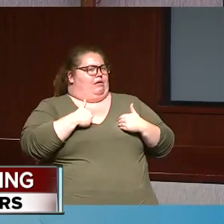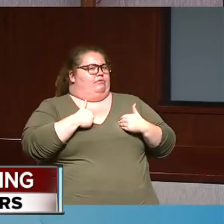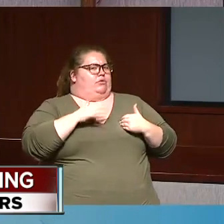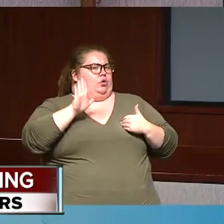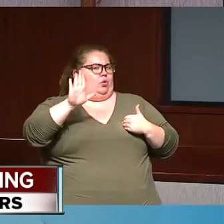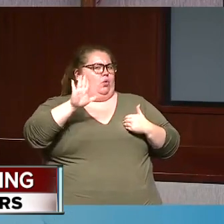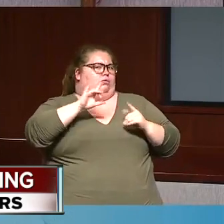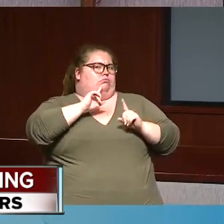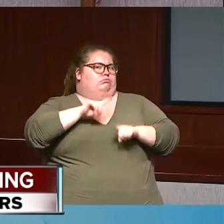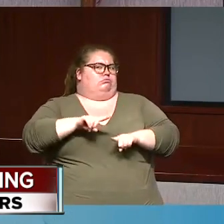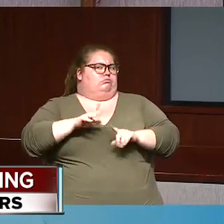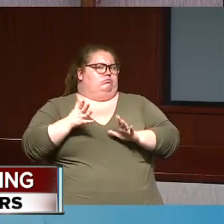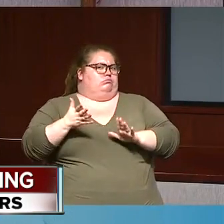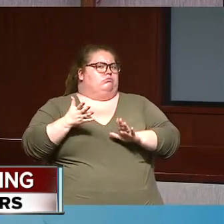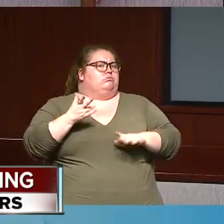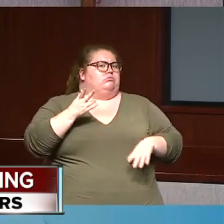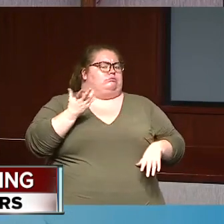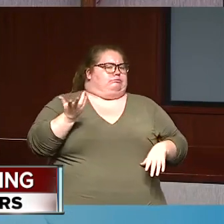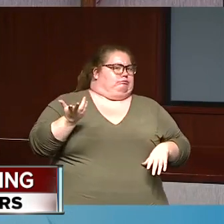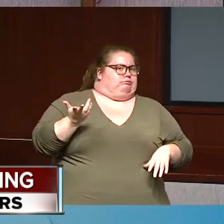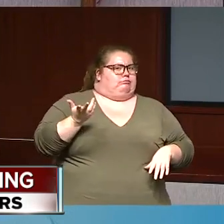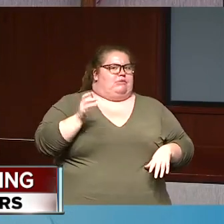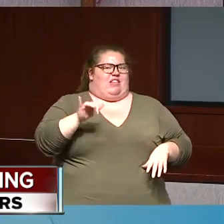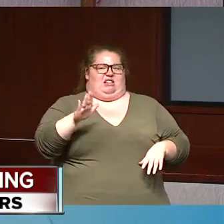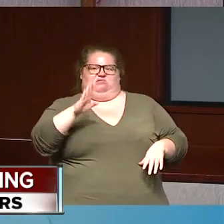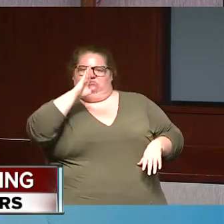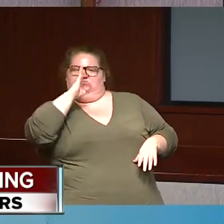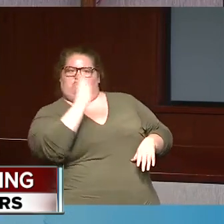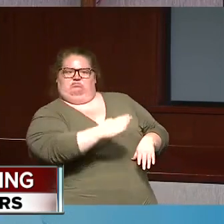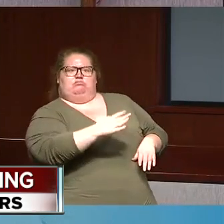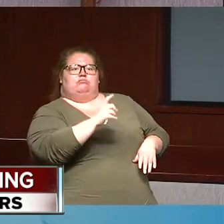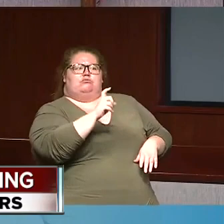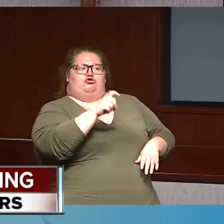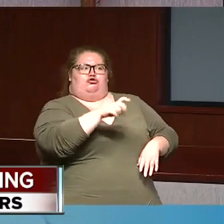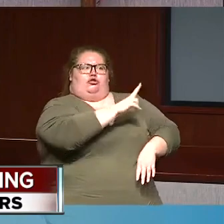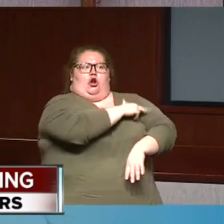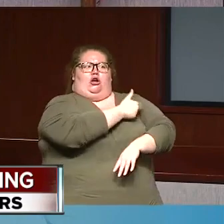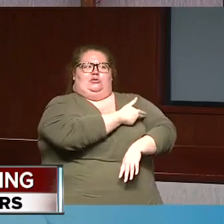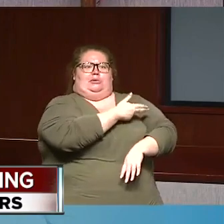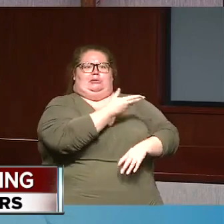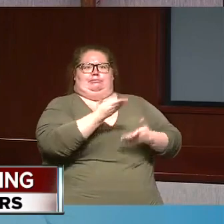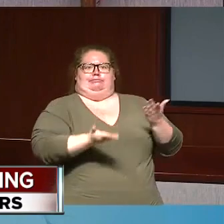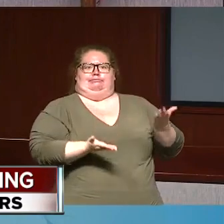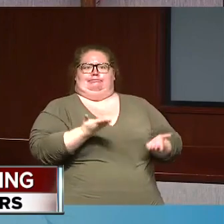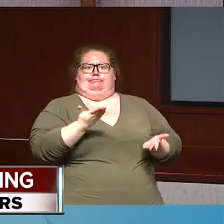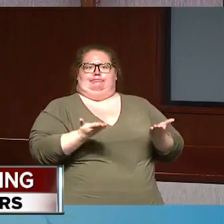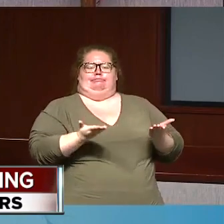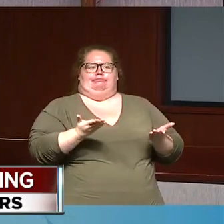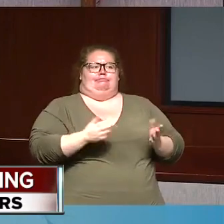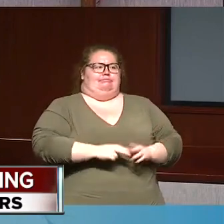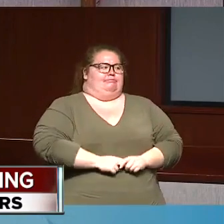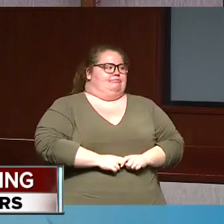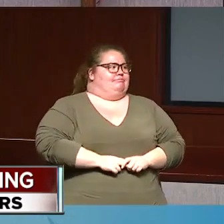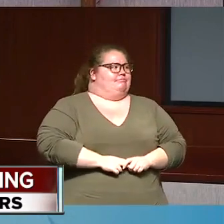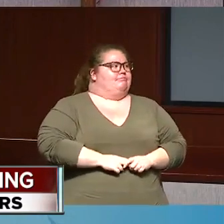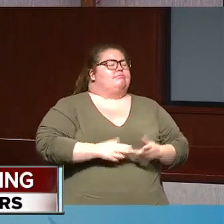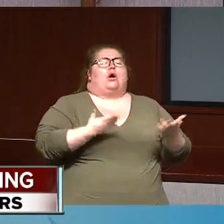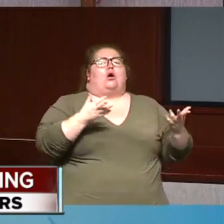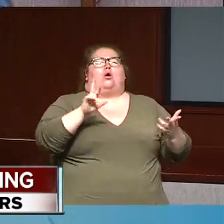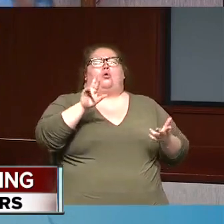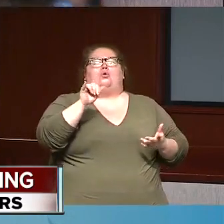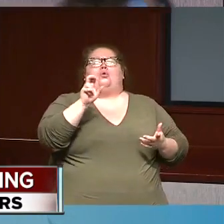you, Ralph, just because that would be a question for the hospitals to answer, and it's kind of speculation. So actually, Ryan's going to